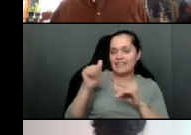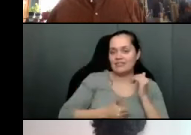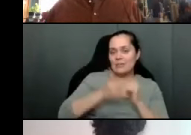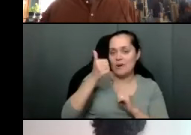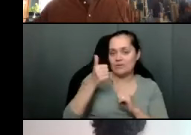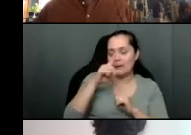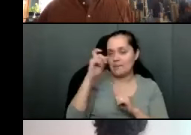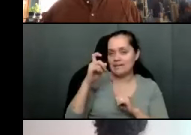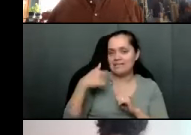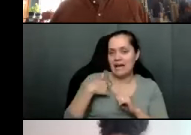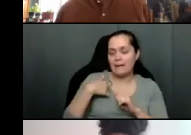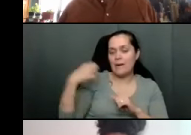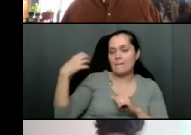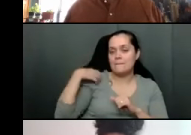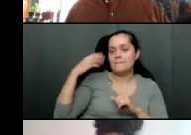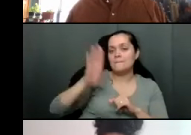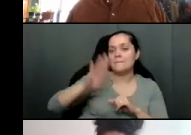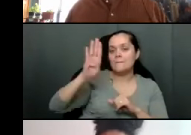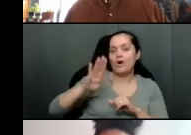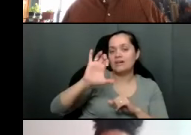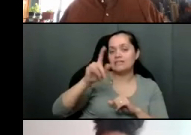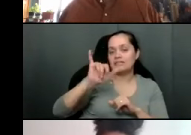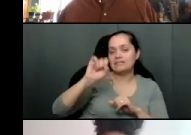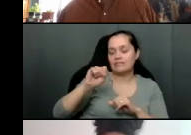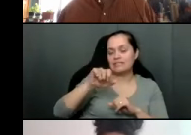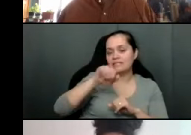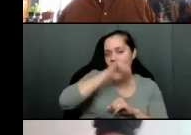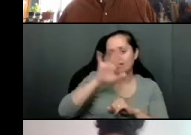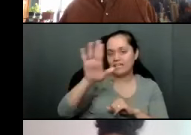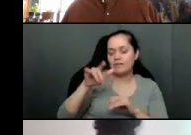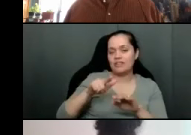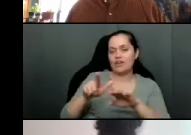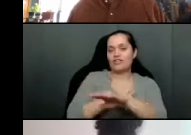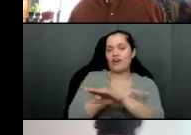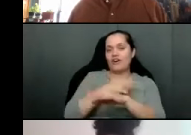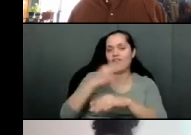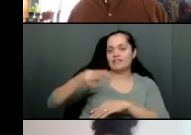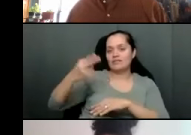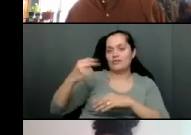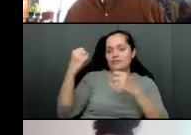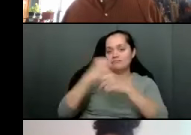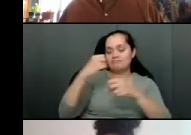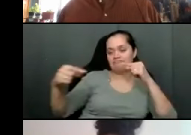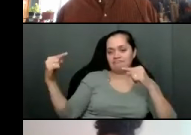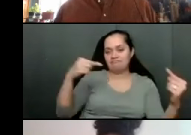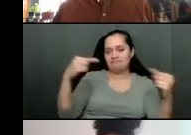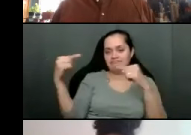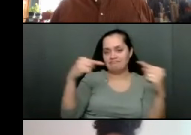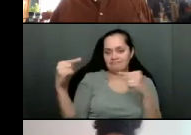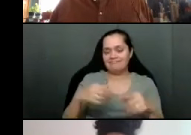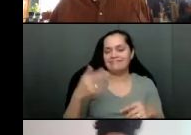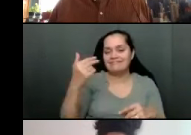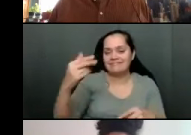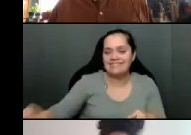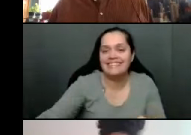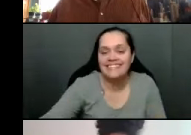That's because I am a Boston Celtics fan, and that has been their longtime historical rivalry. So, okay,